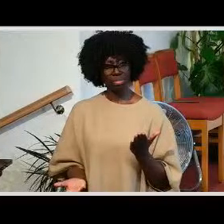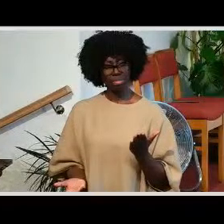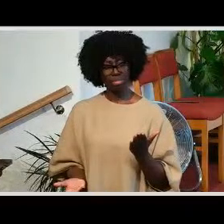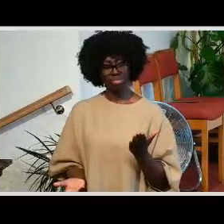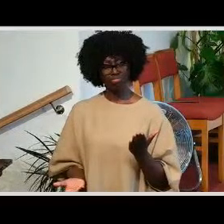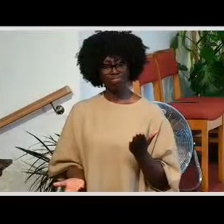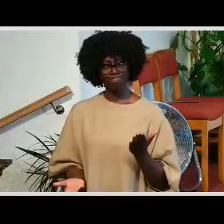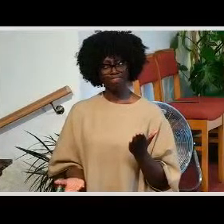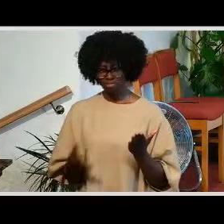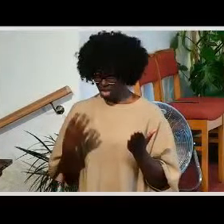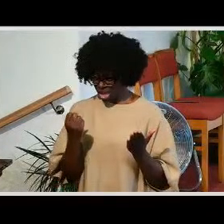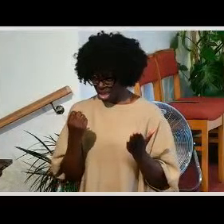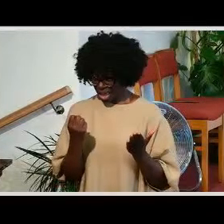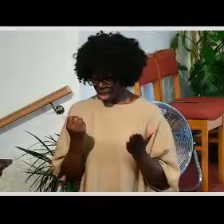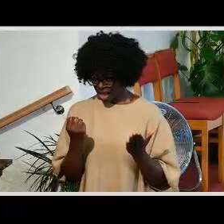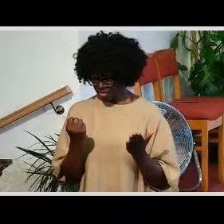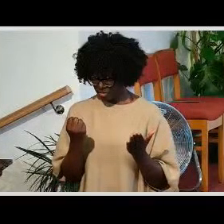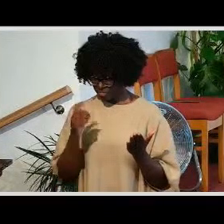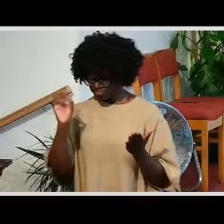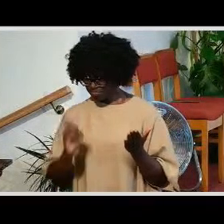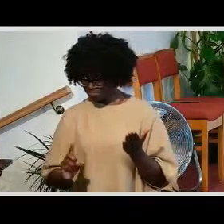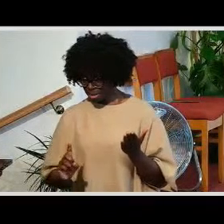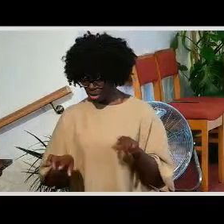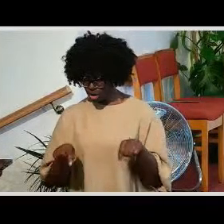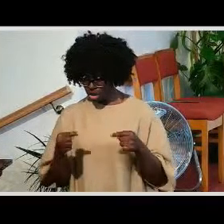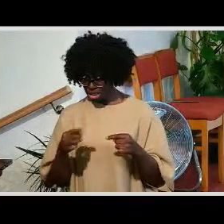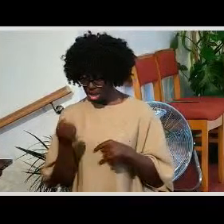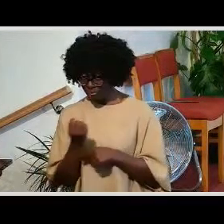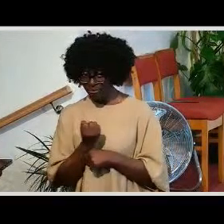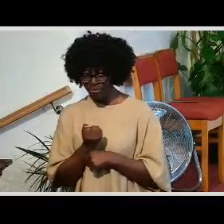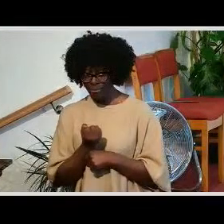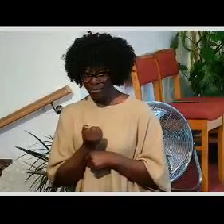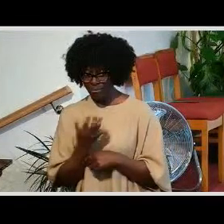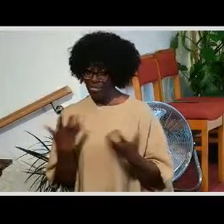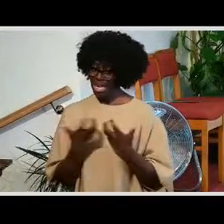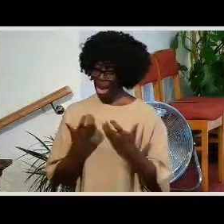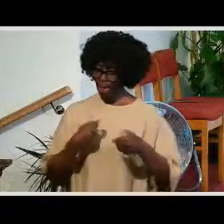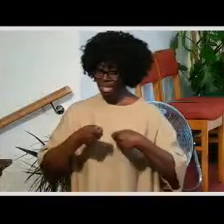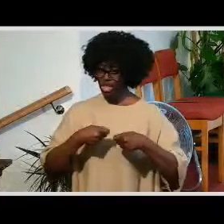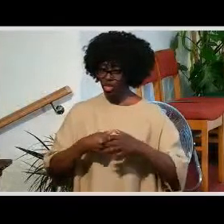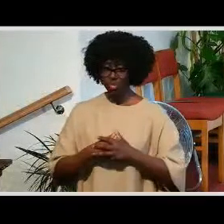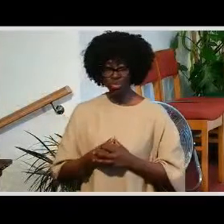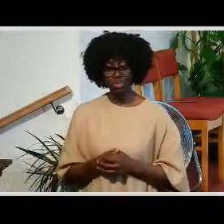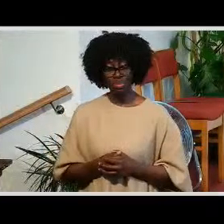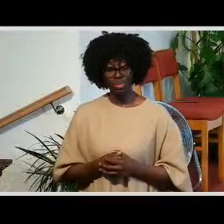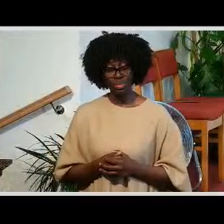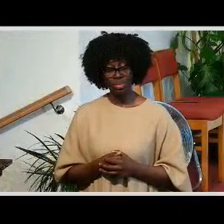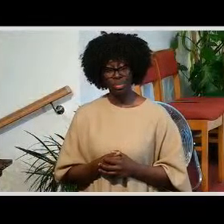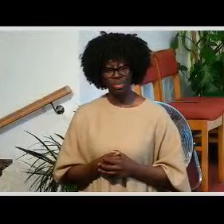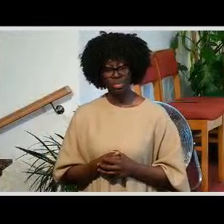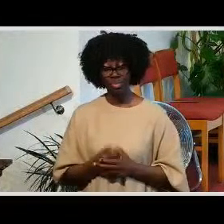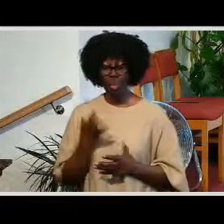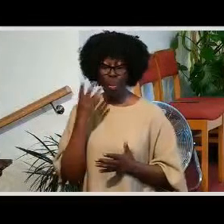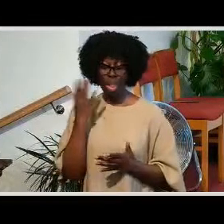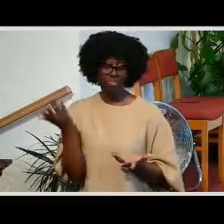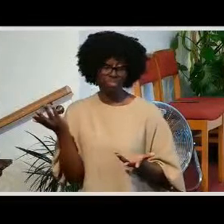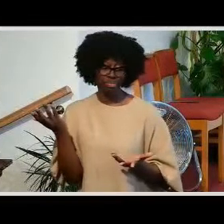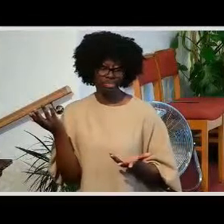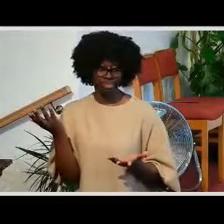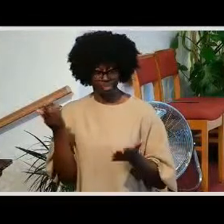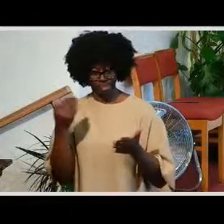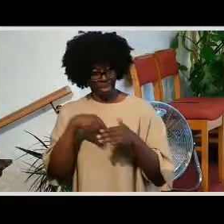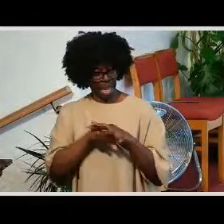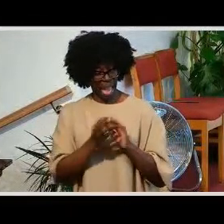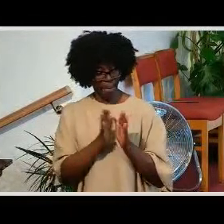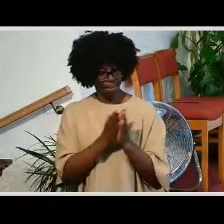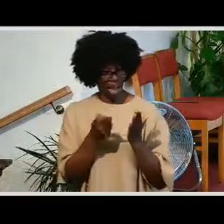Were there individuals who had challenges, and how did they deal with them? Well, in the Bible, there are